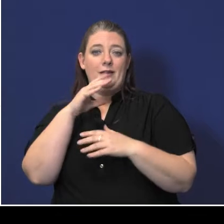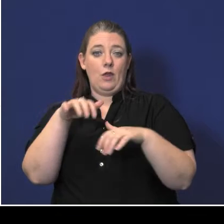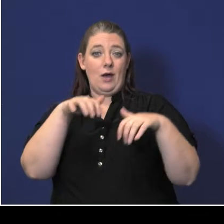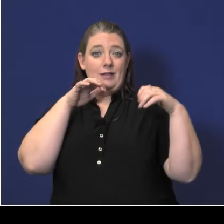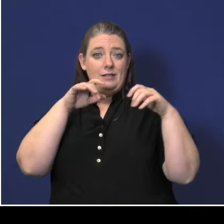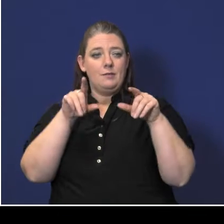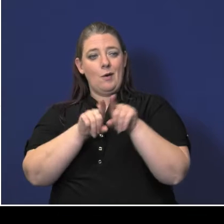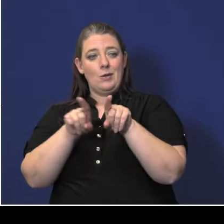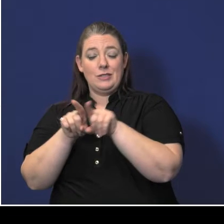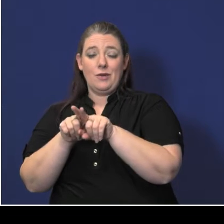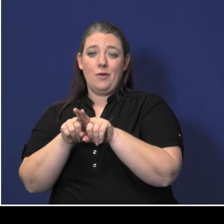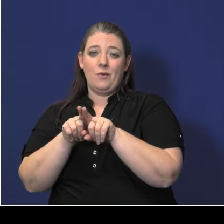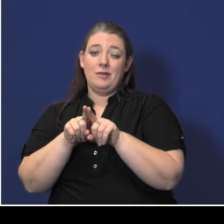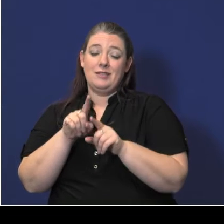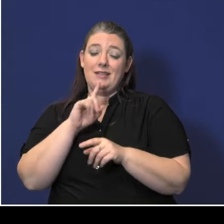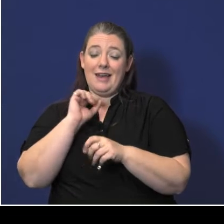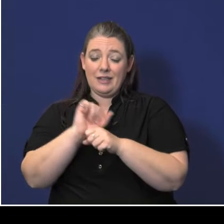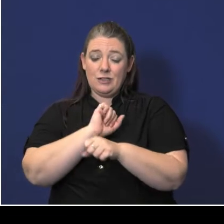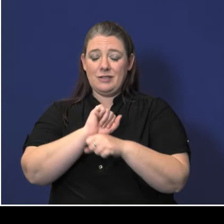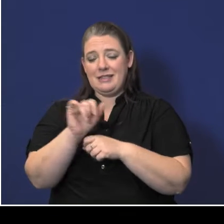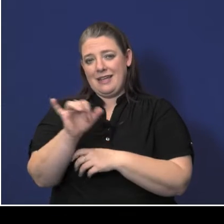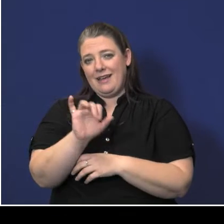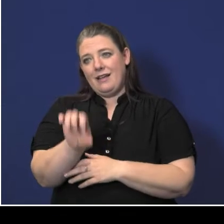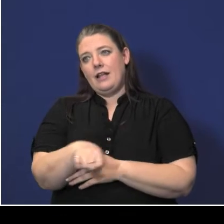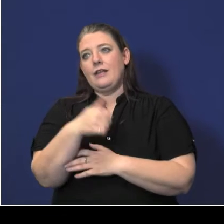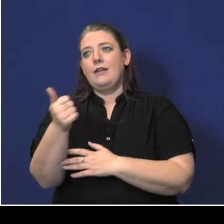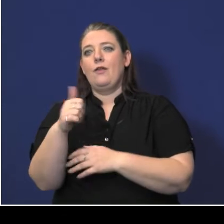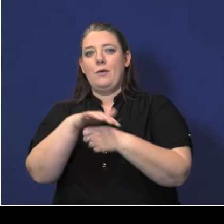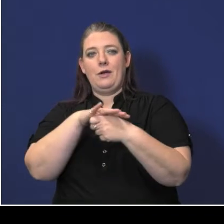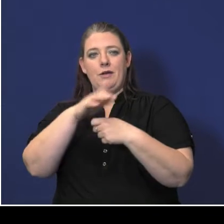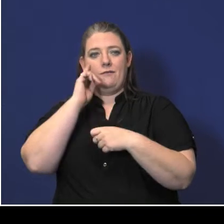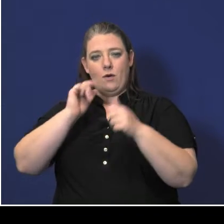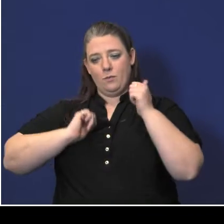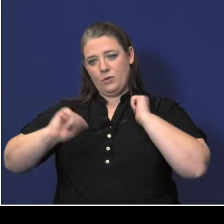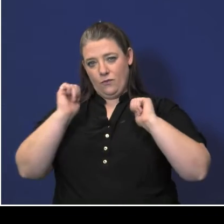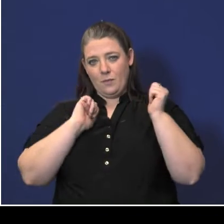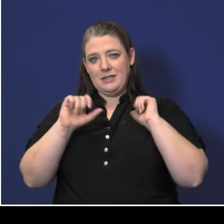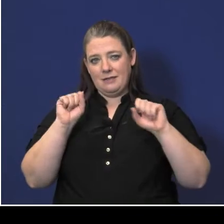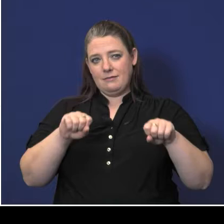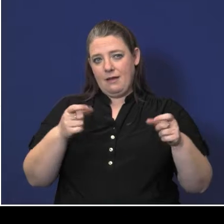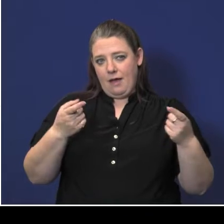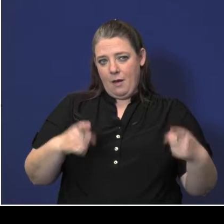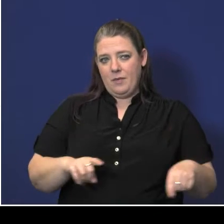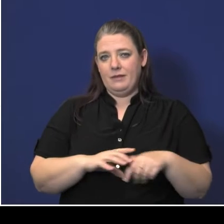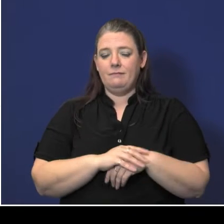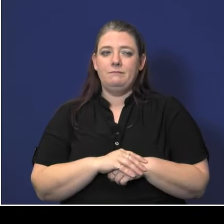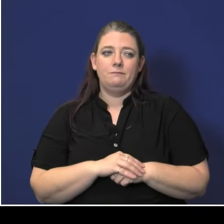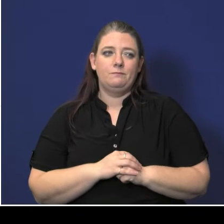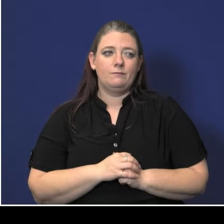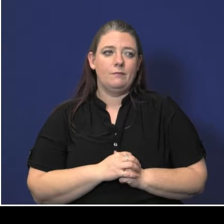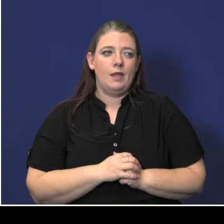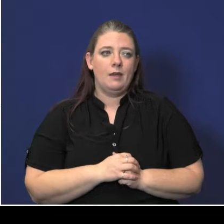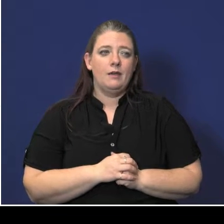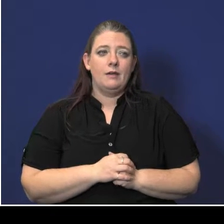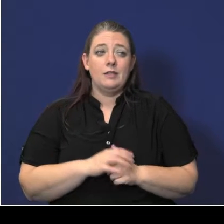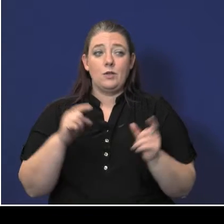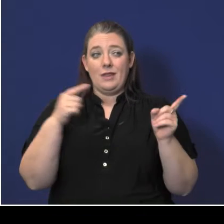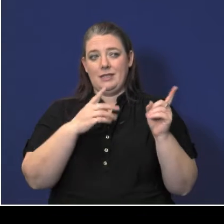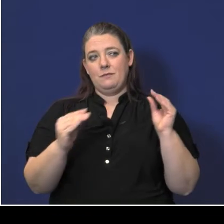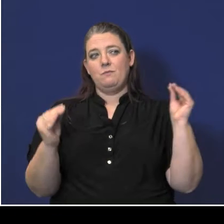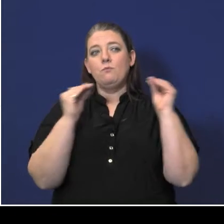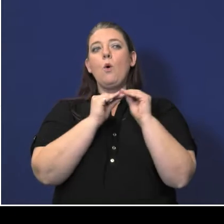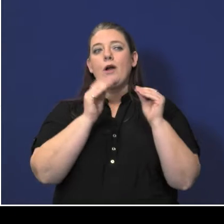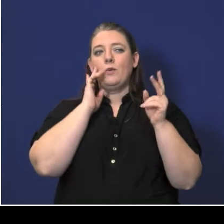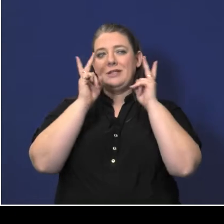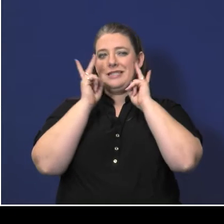time, again, it is actually almost like another area for performances and again, displays and galleries. So this is more actually what you would get